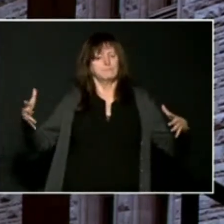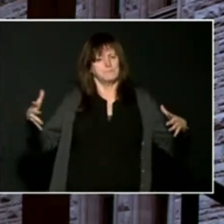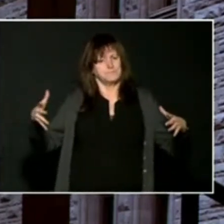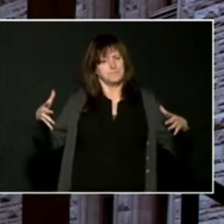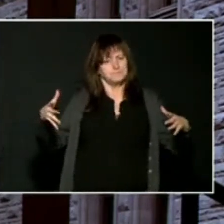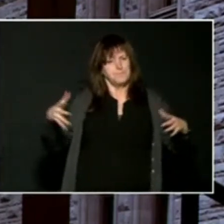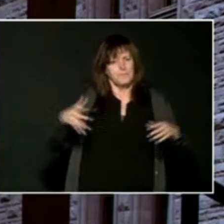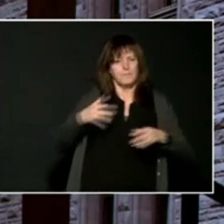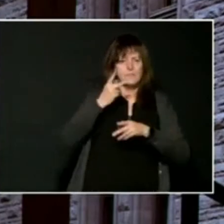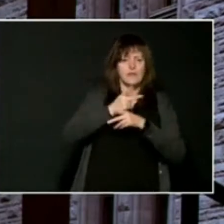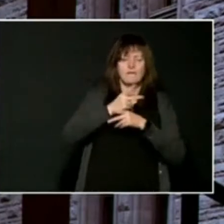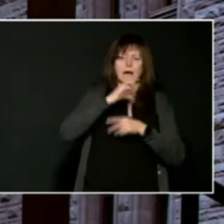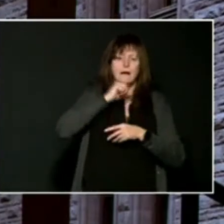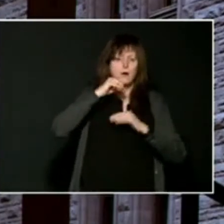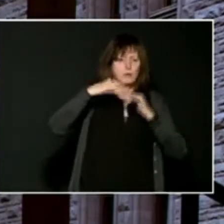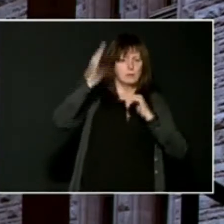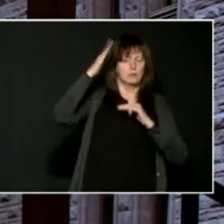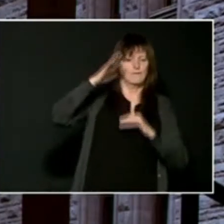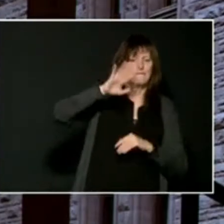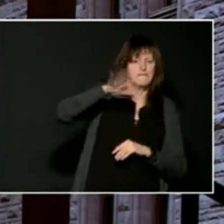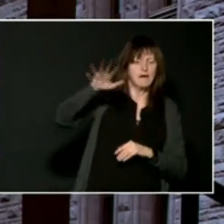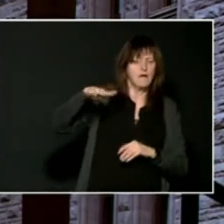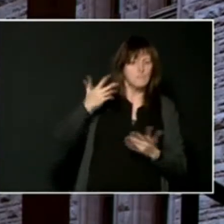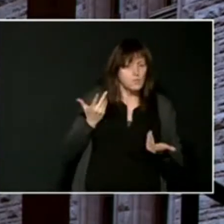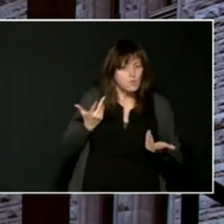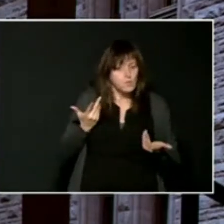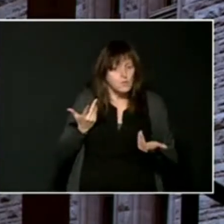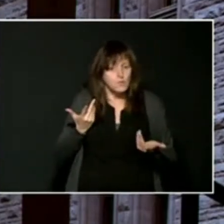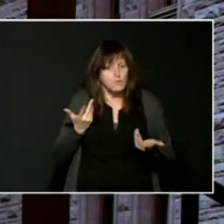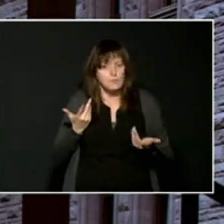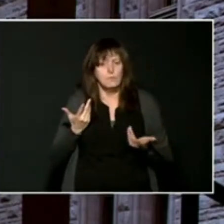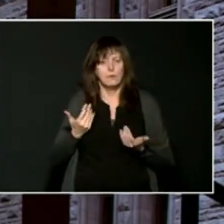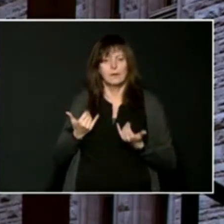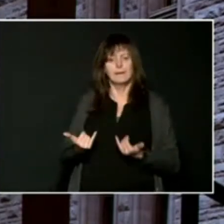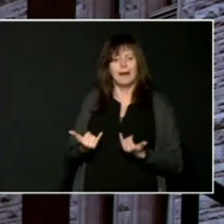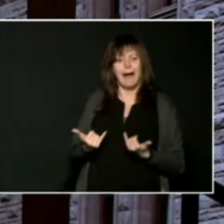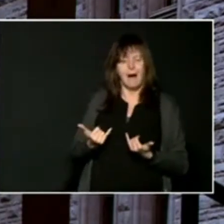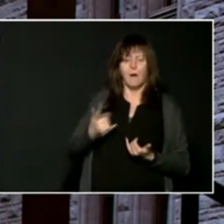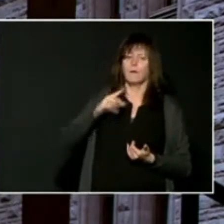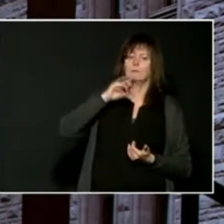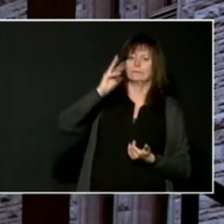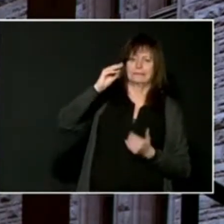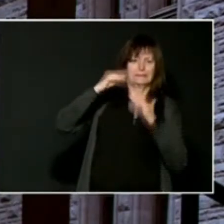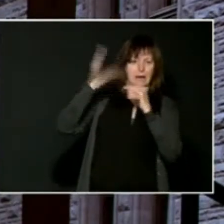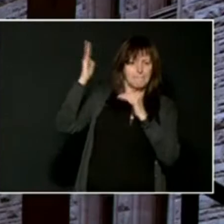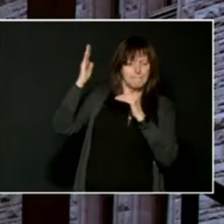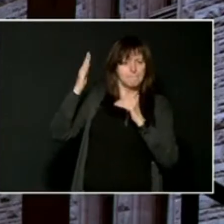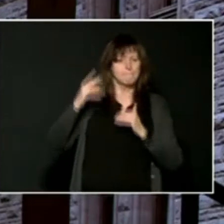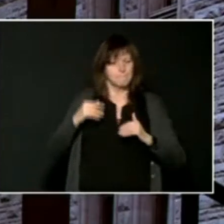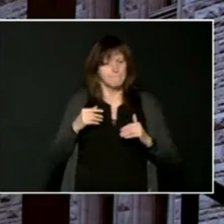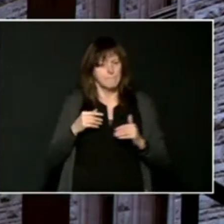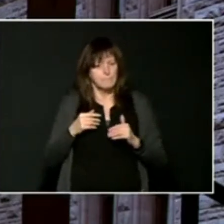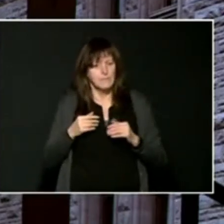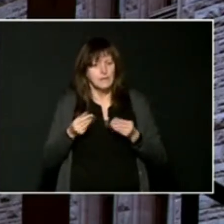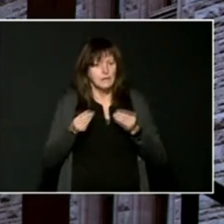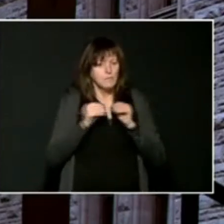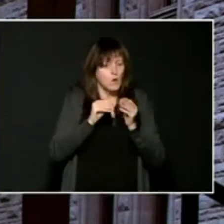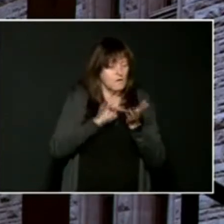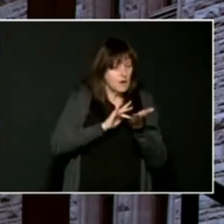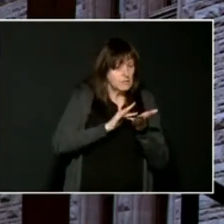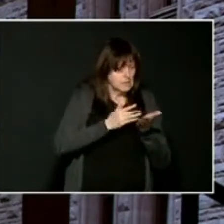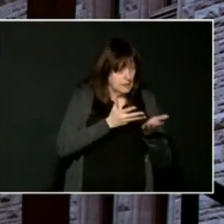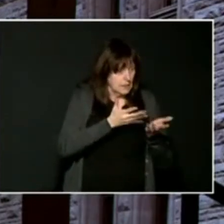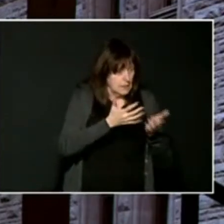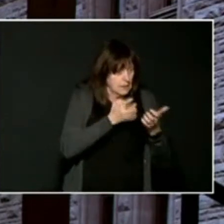group, and see how we can make impacts. Right now we're trying to get all our over 60s, and we want to keep driving all those. So I don't think